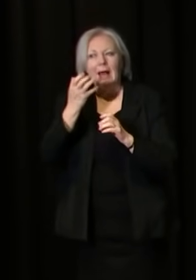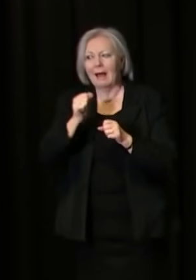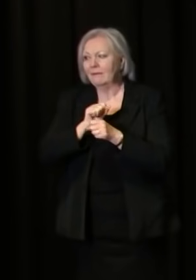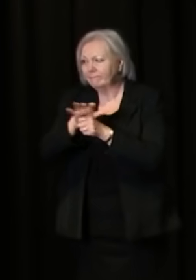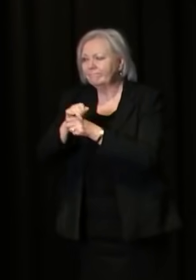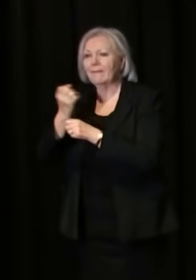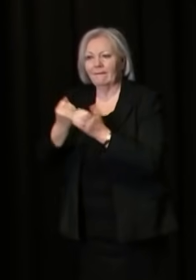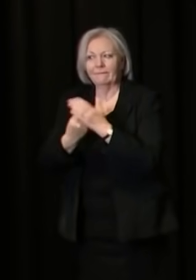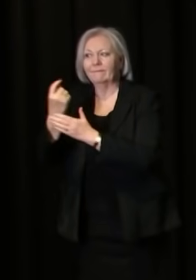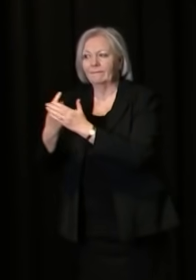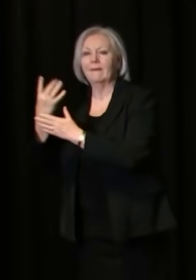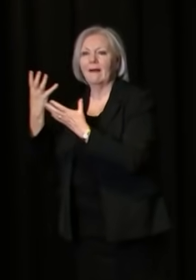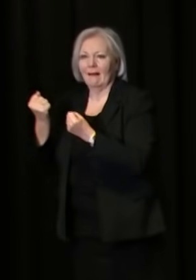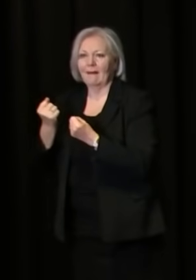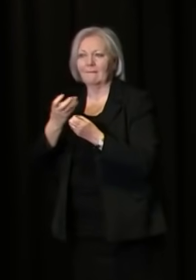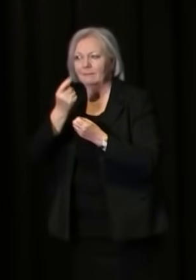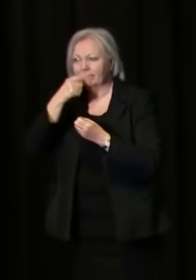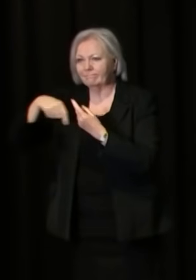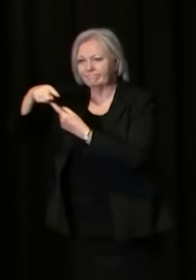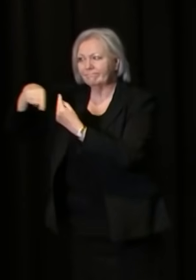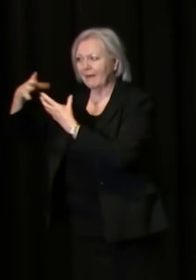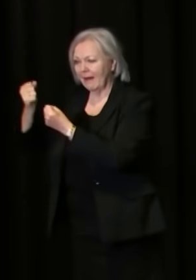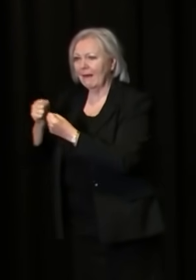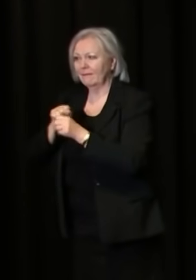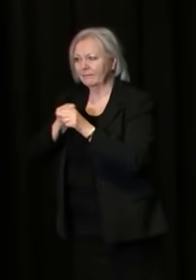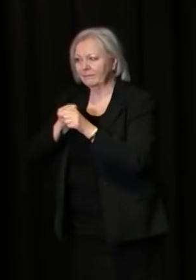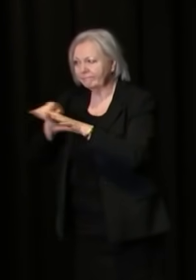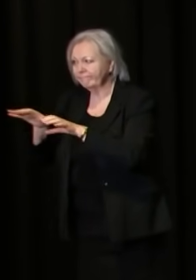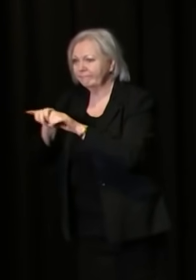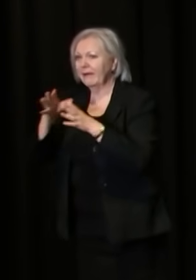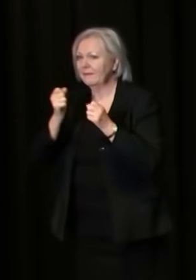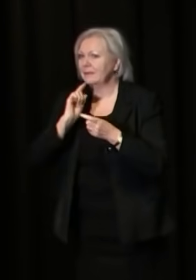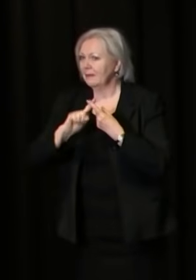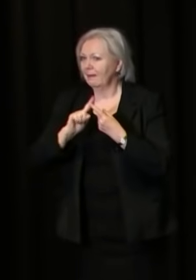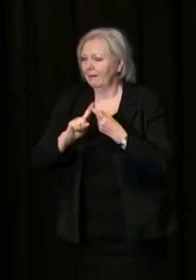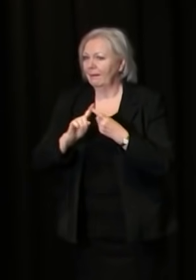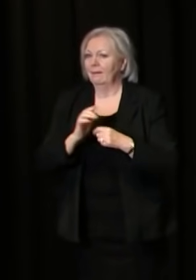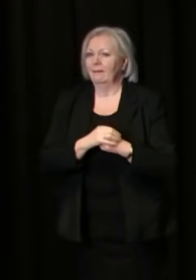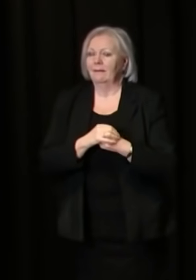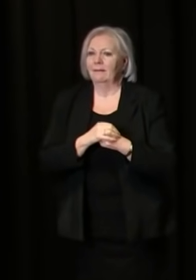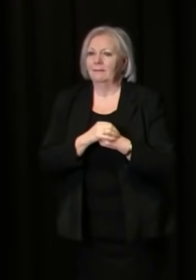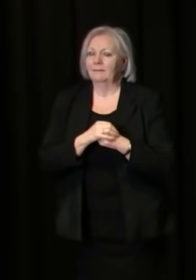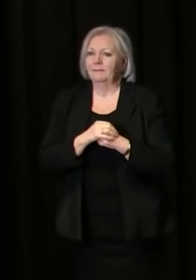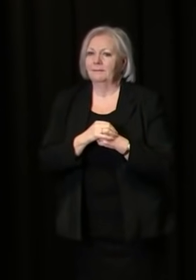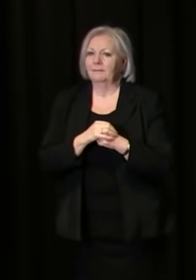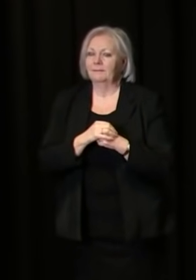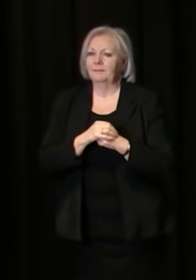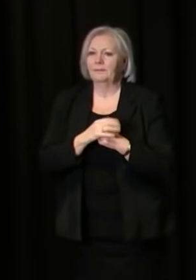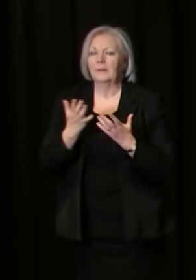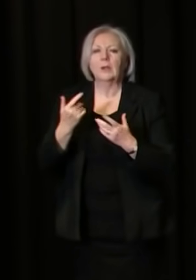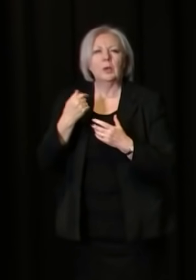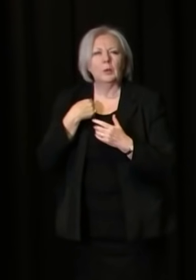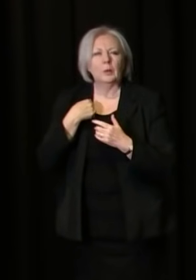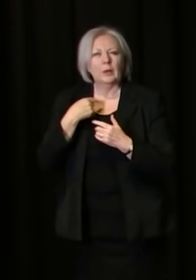chains of transmission out there in the community, and we were within, so far, the boundaries of what we thought